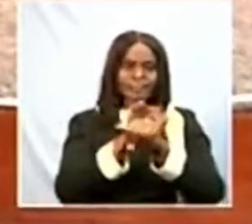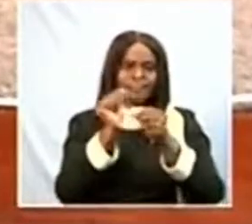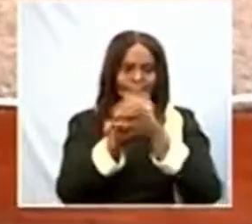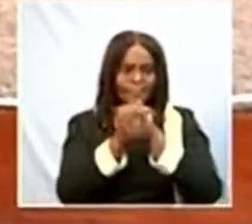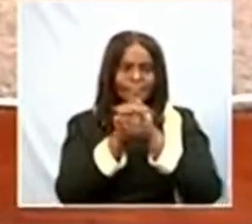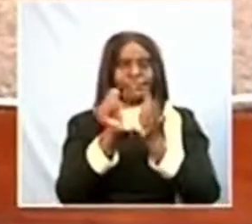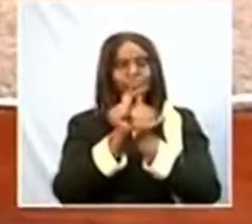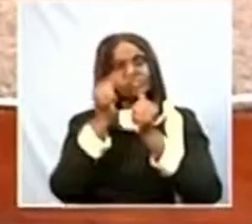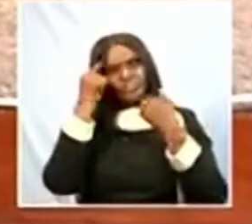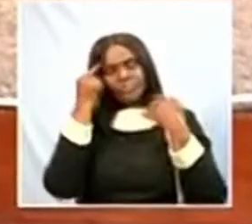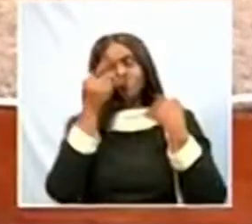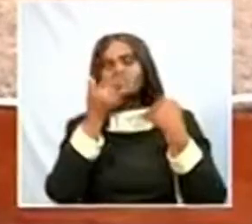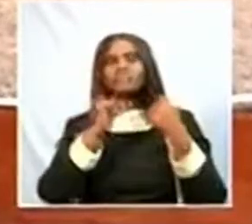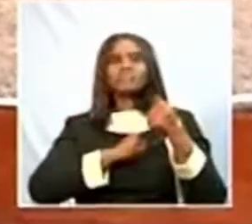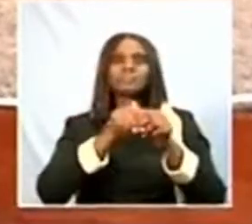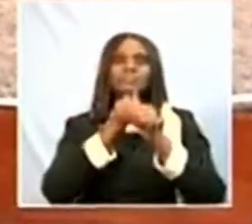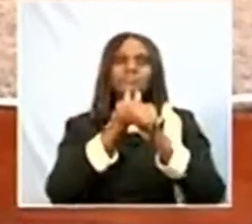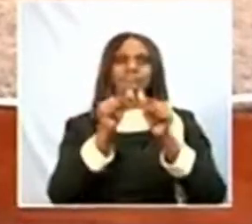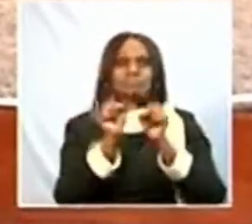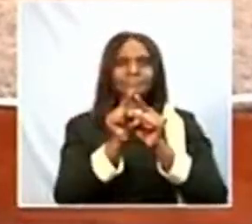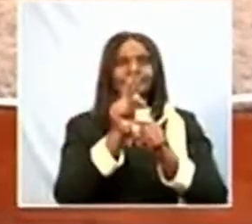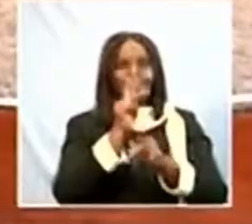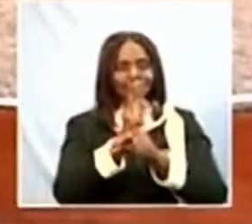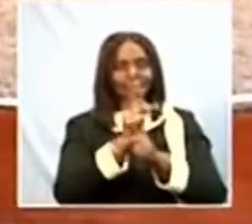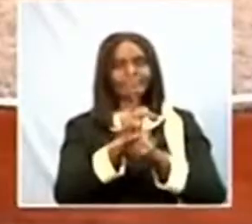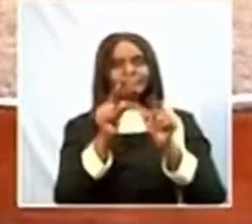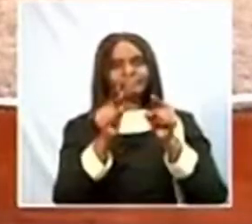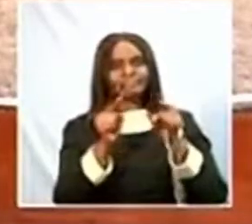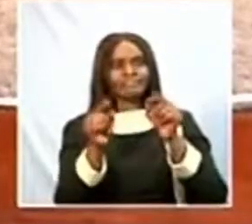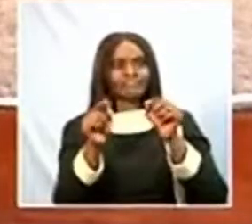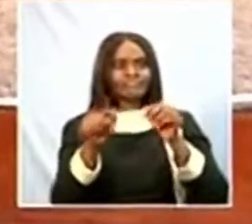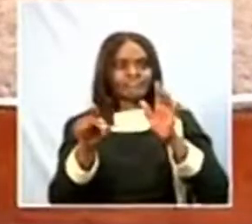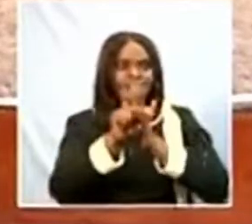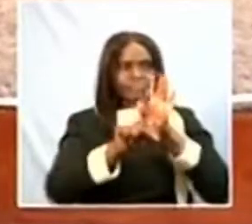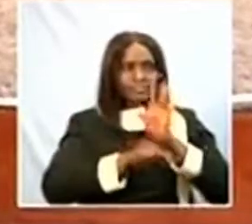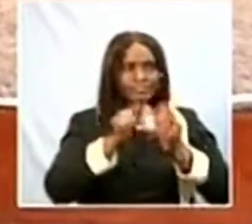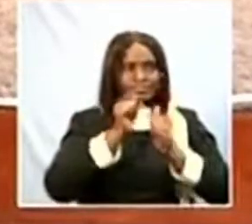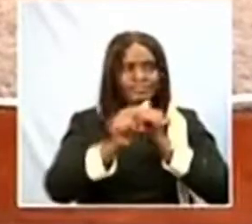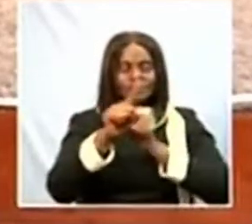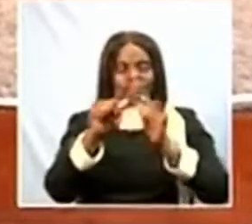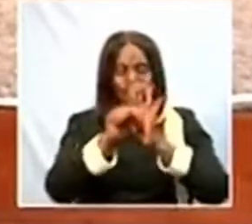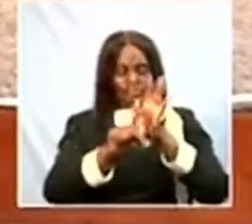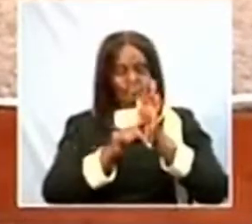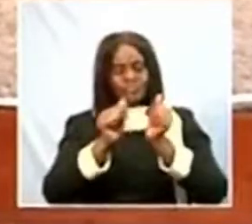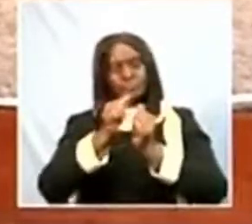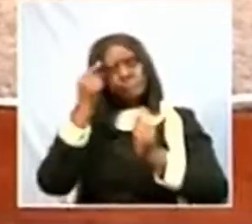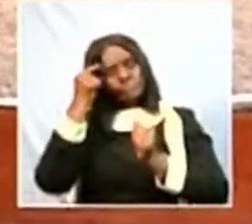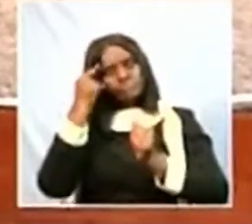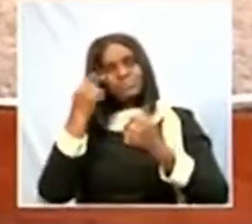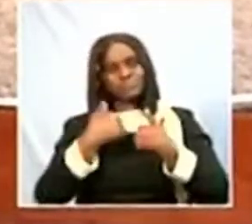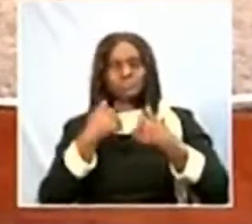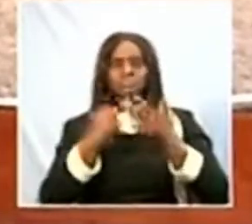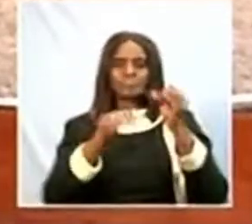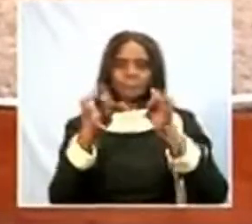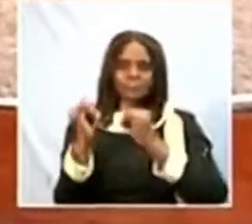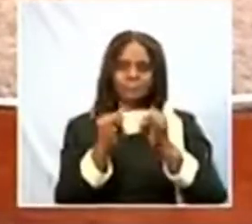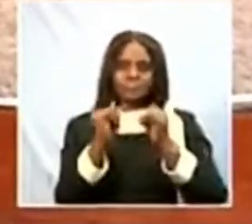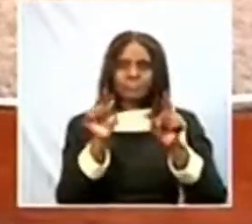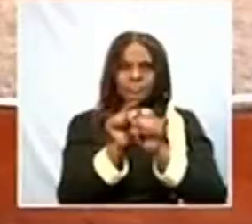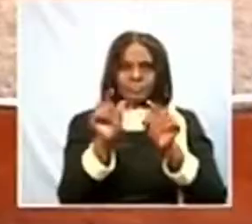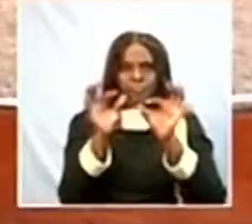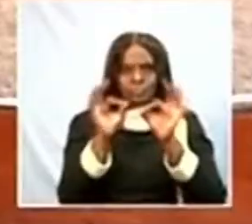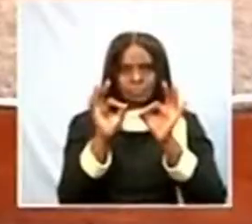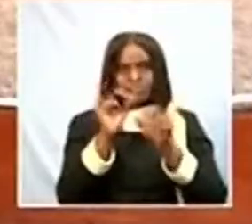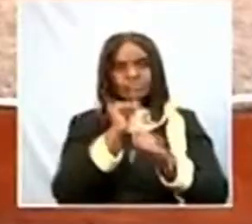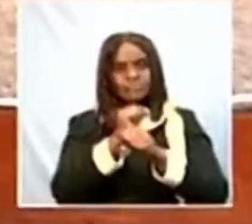the government, let us follow and uphold these policies, because these policies which the government has implemented, they're effective